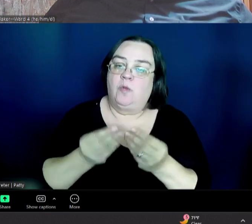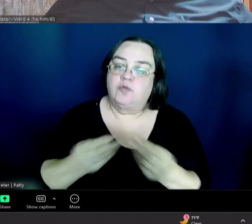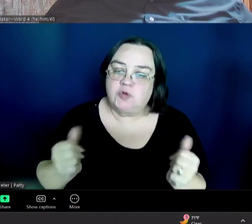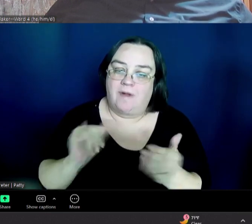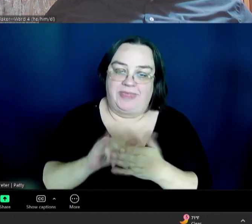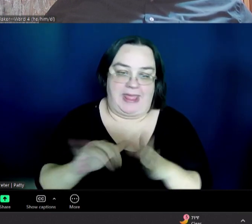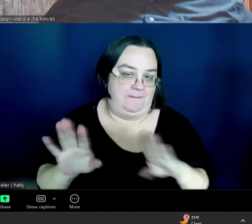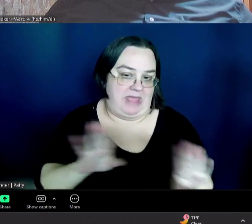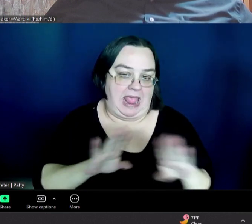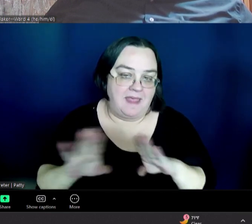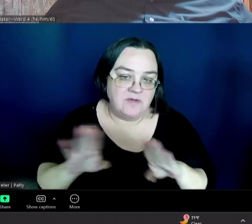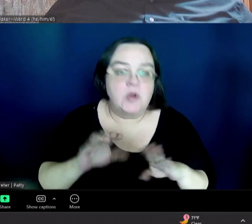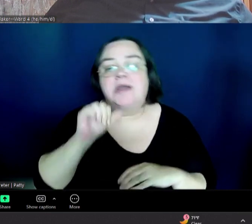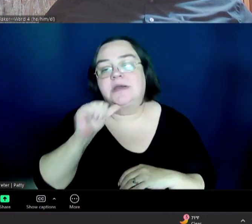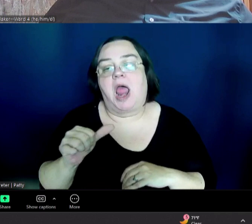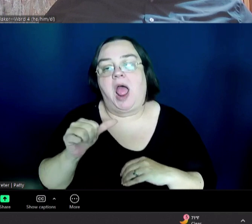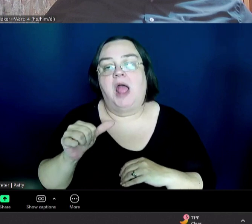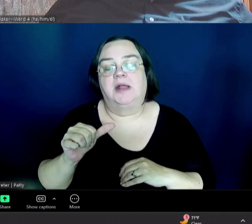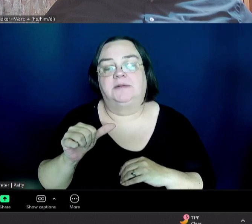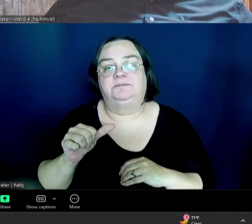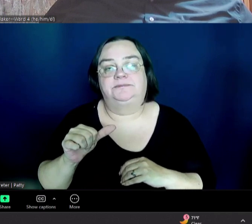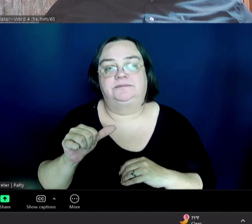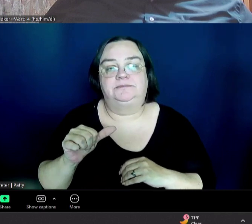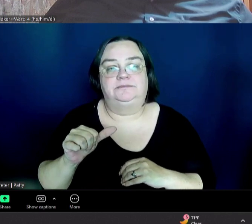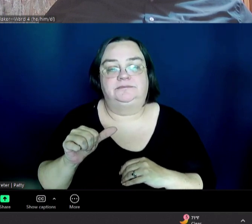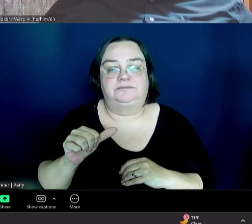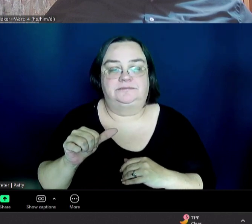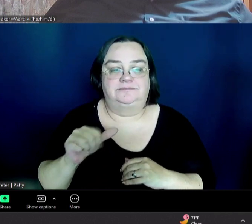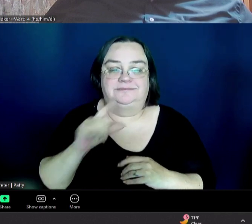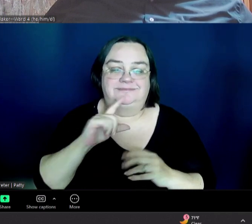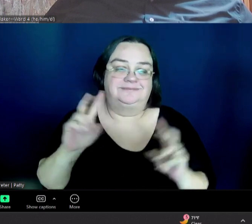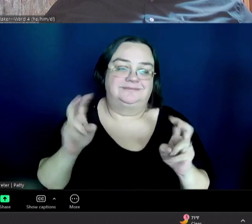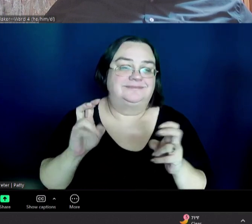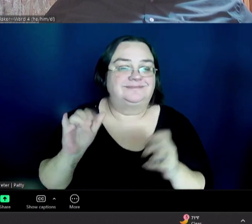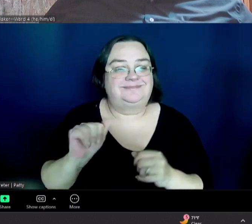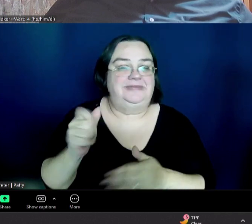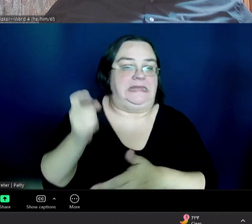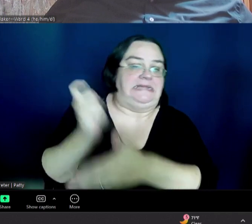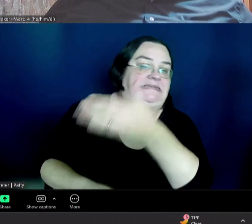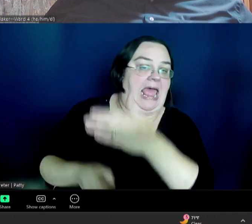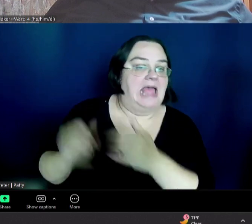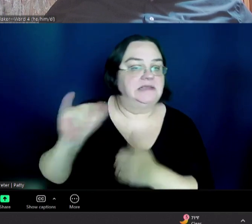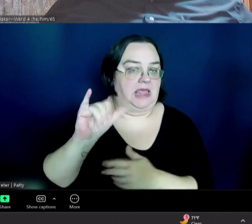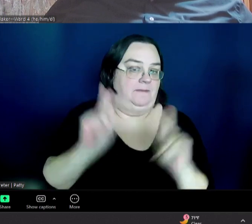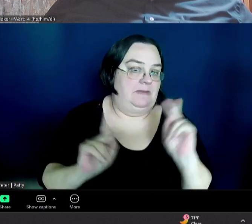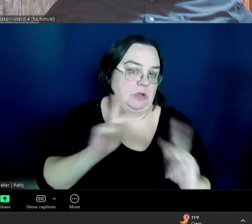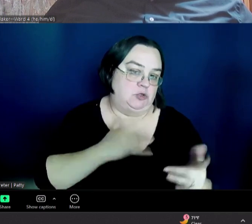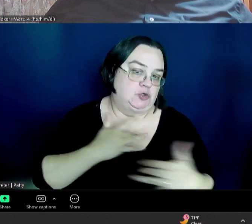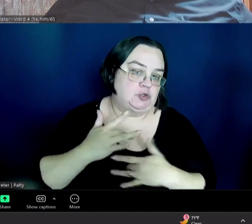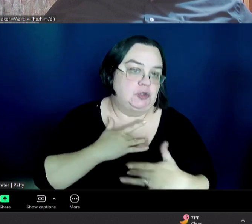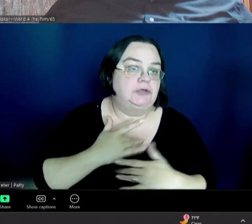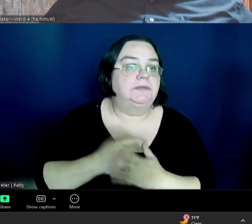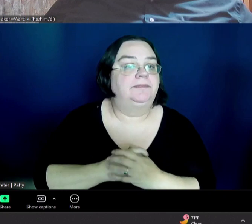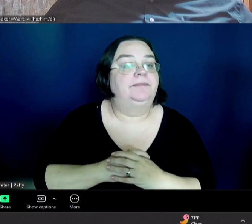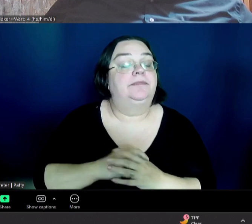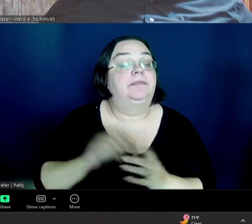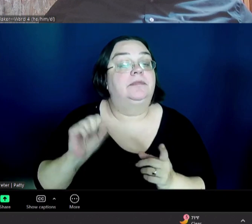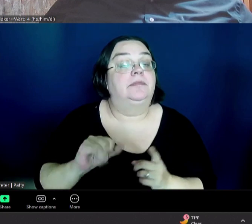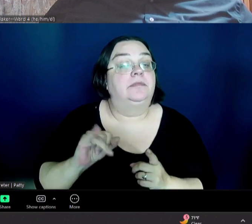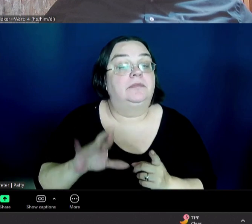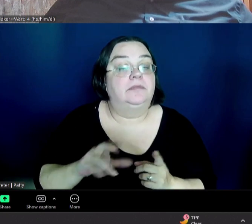not to be a tax, as people say. Thank you. Yes, sir. Councilmember